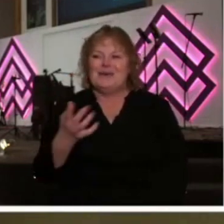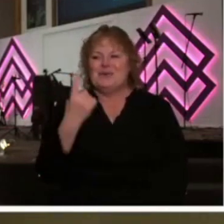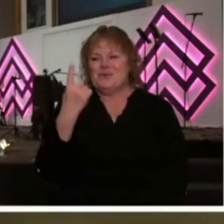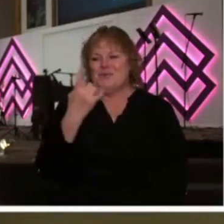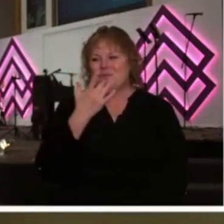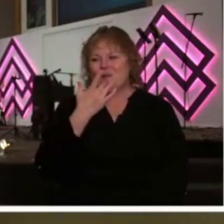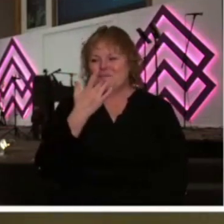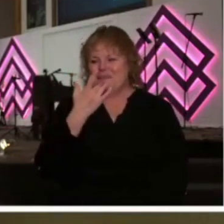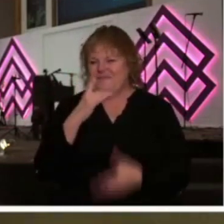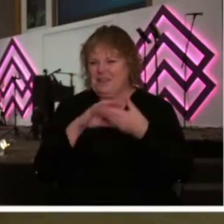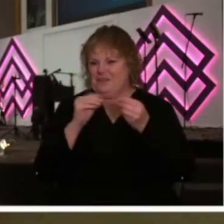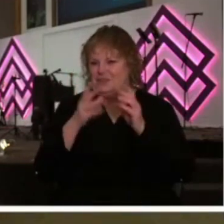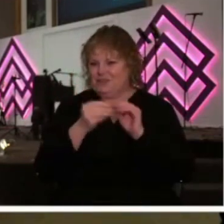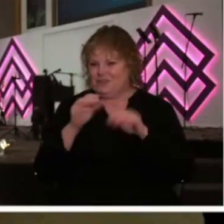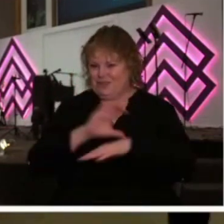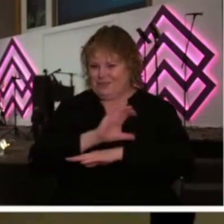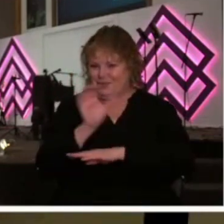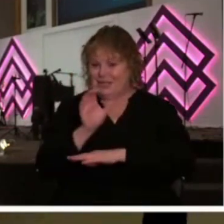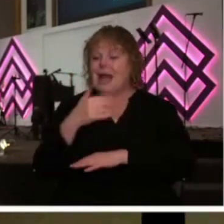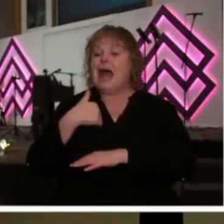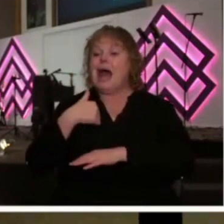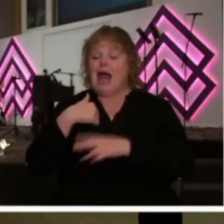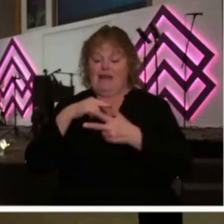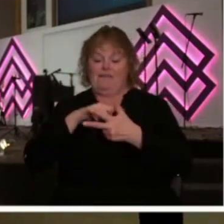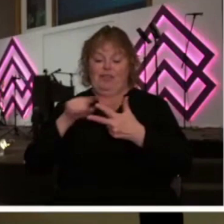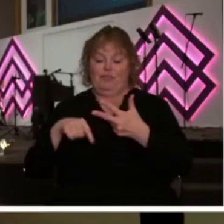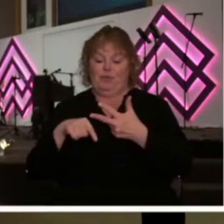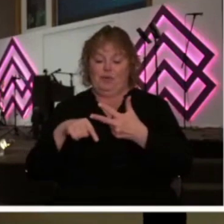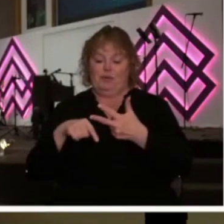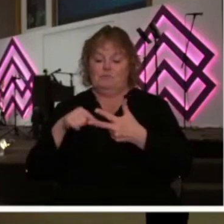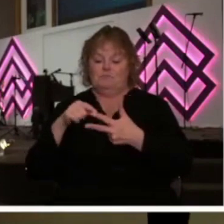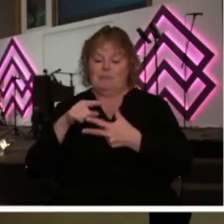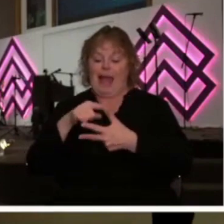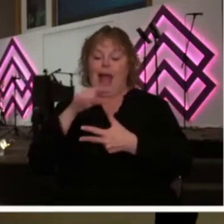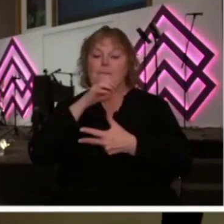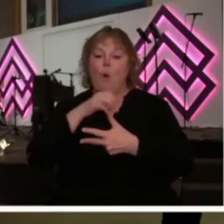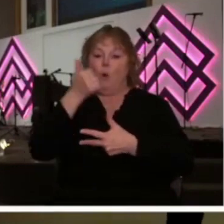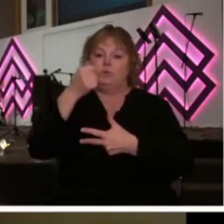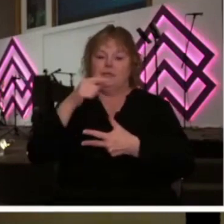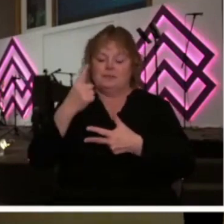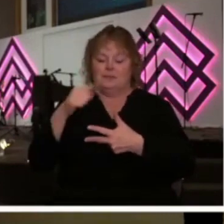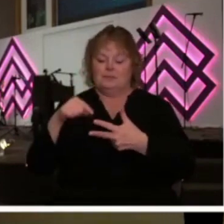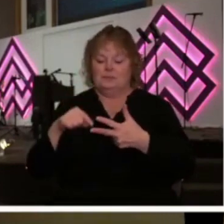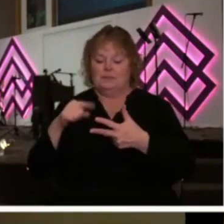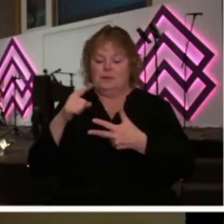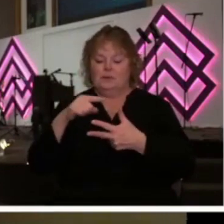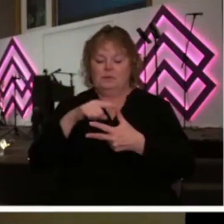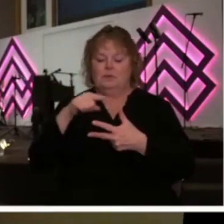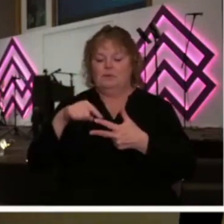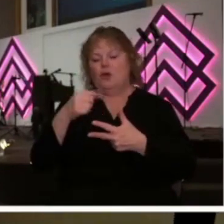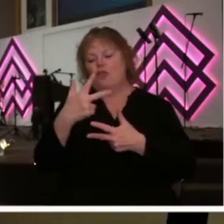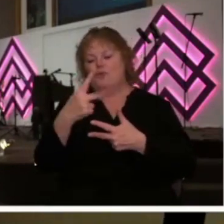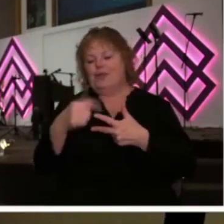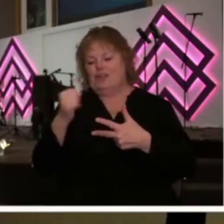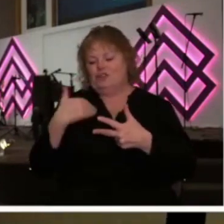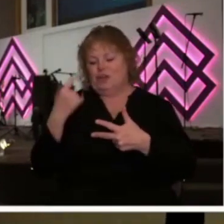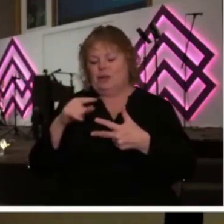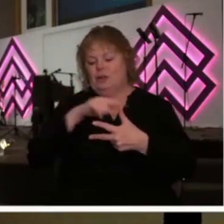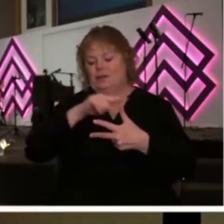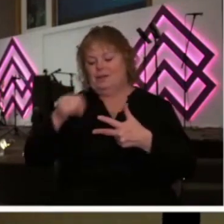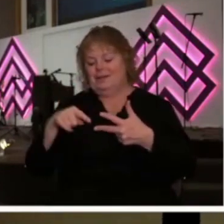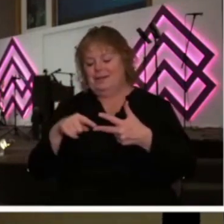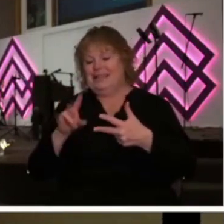Christmas. I am the oldest child in my family. I have two younger sisters, one of them that's 3.5 years younger than me, and the other that